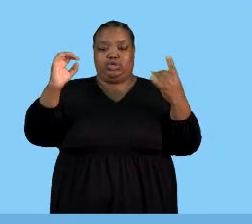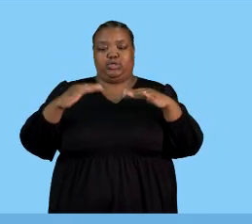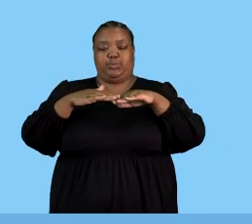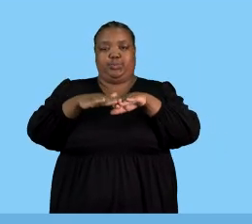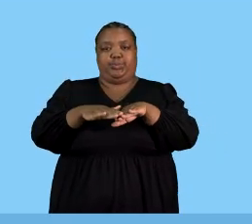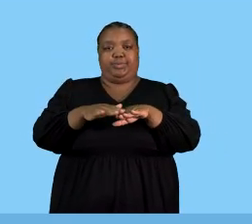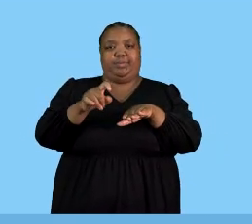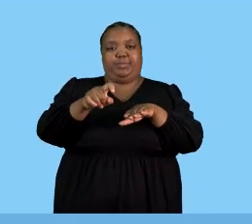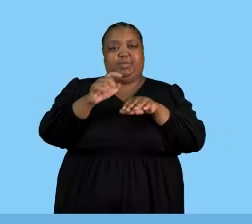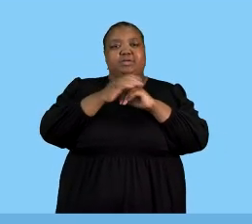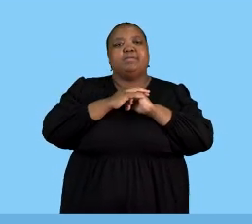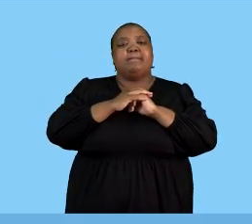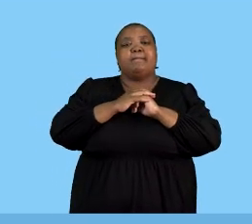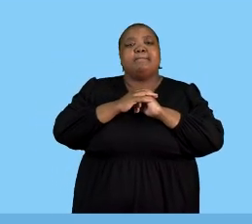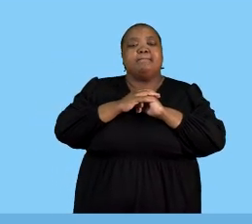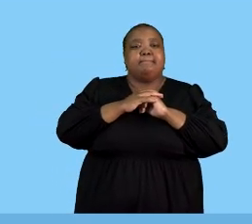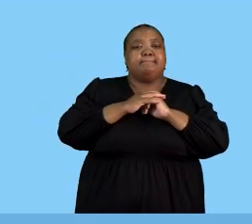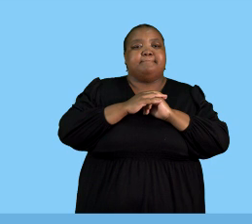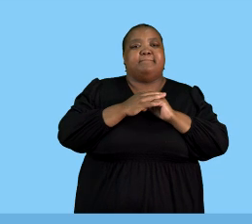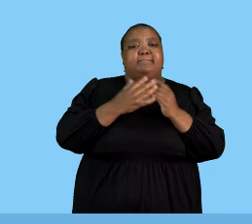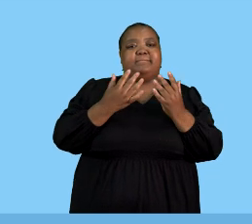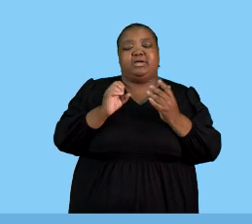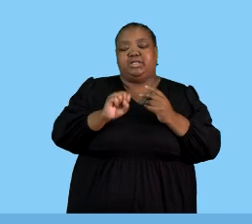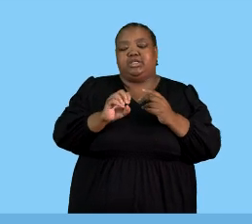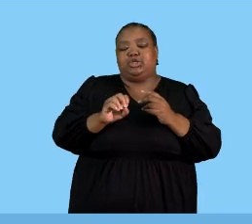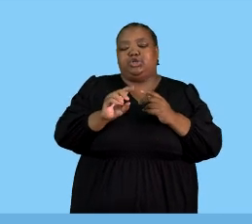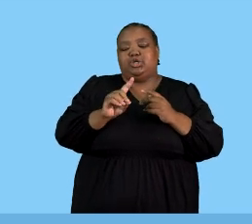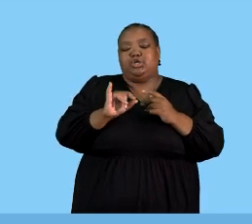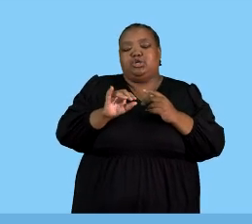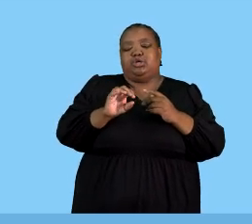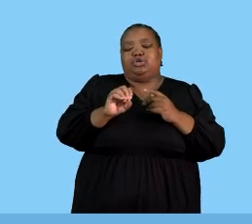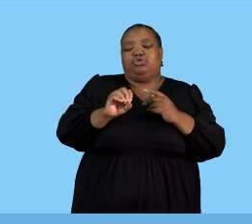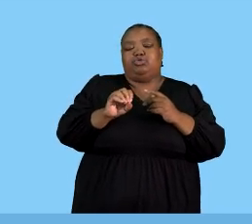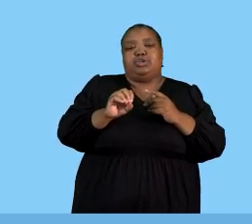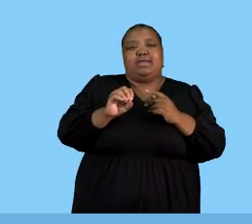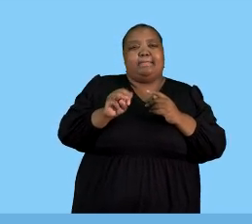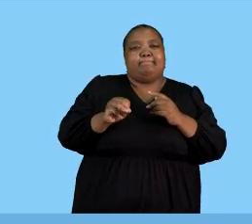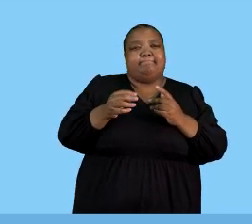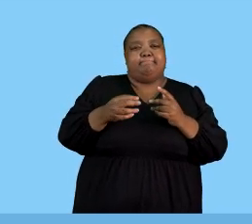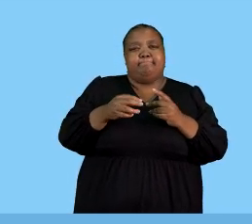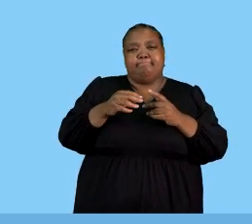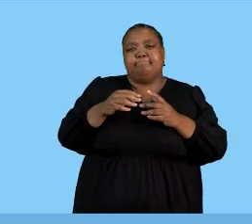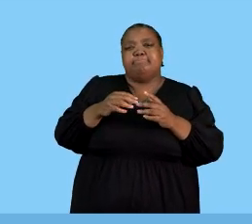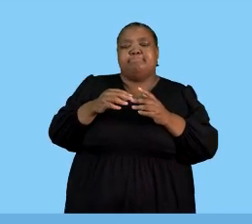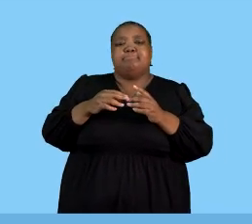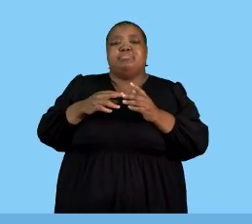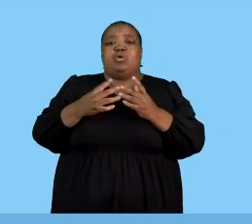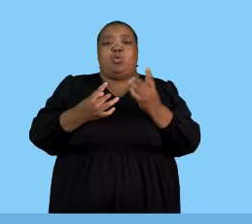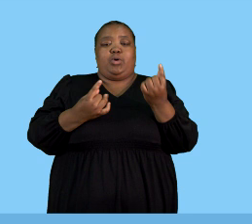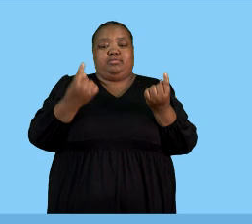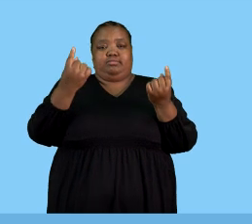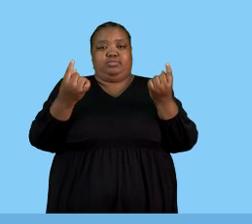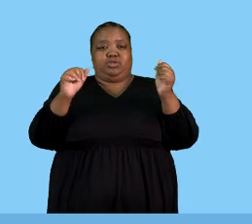oxygen atoms that are chemically bonded to form carbon dioxide. Then we also have sodium chloride, which is NaCl,